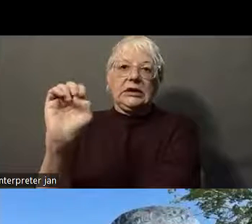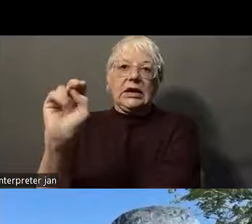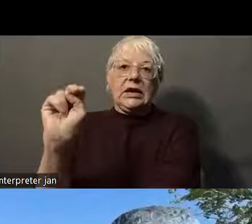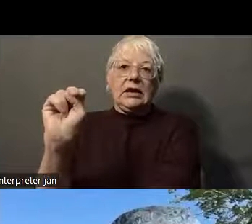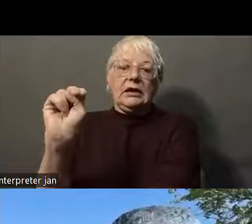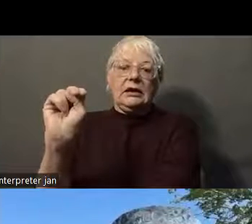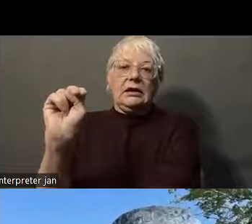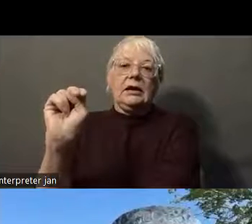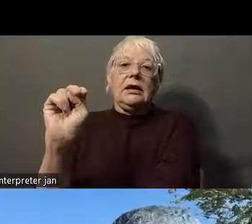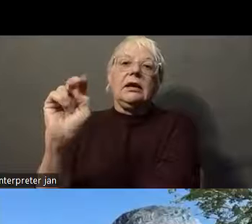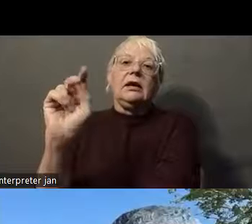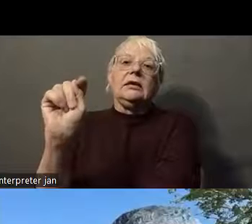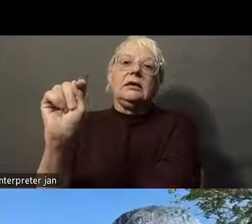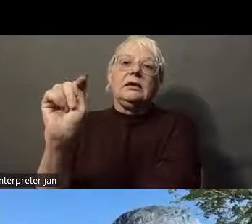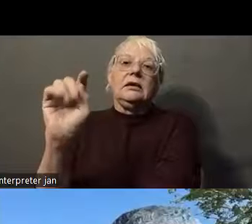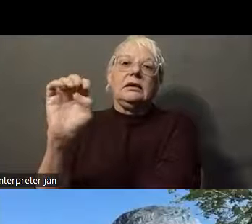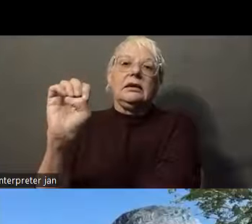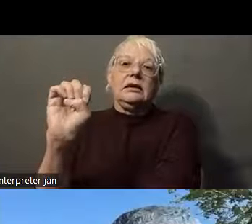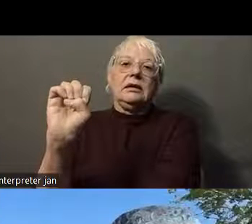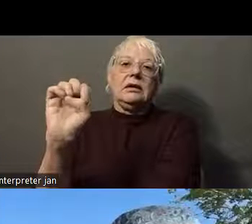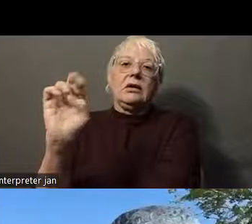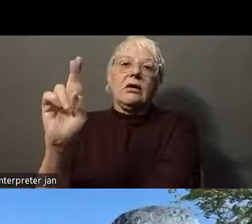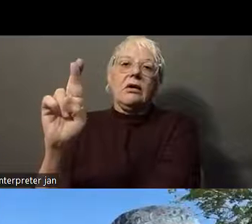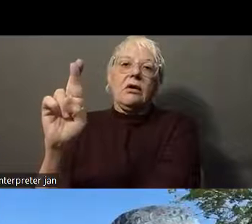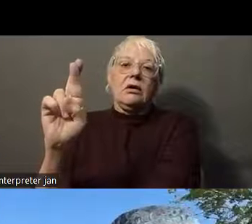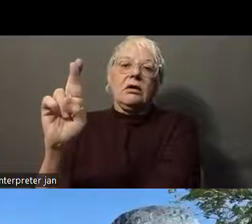as in Nancy,